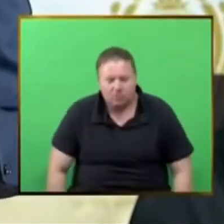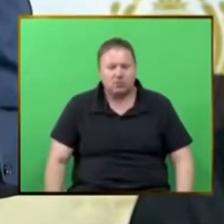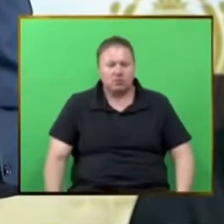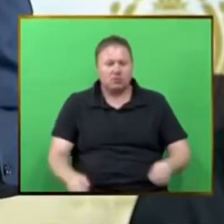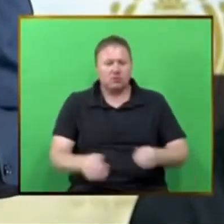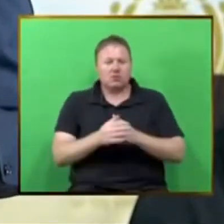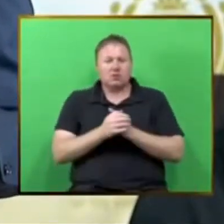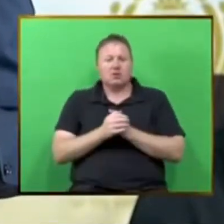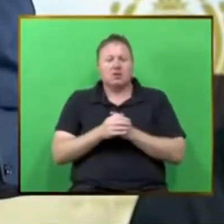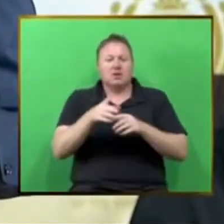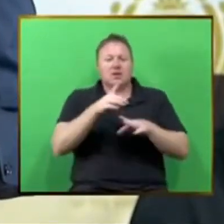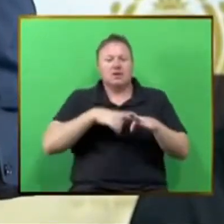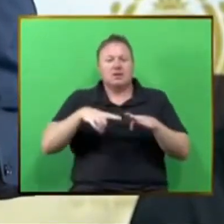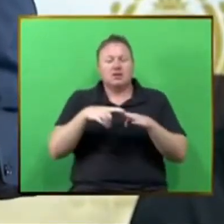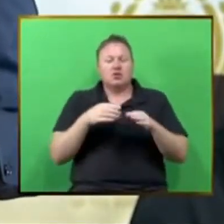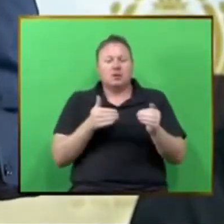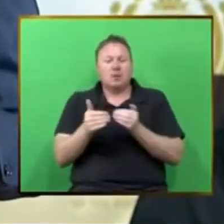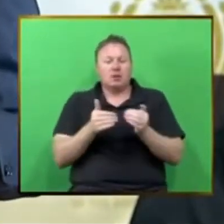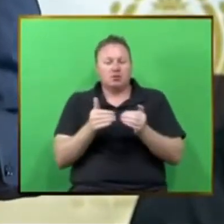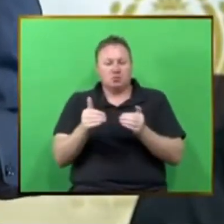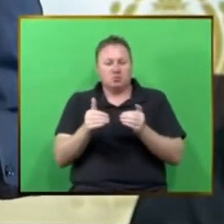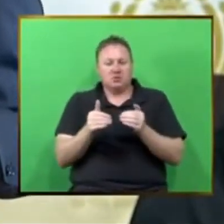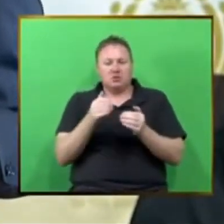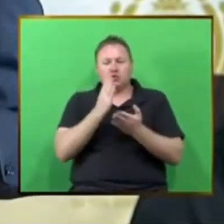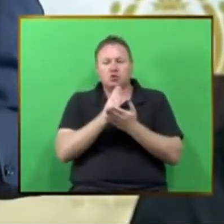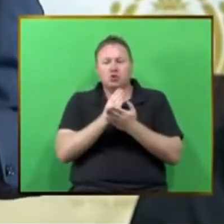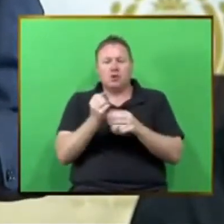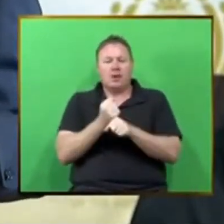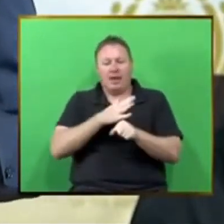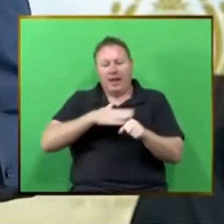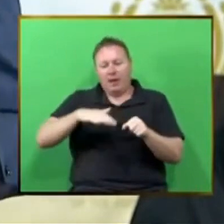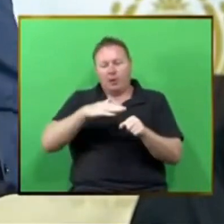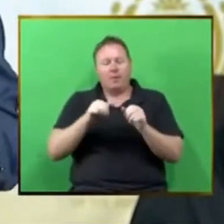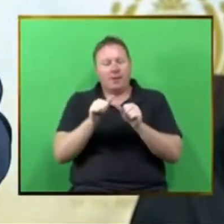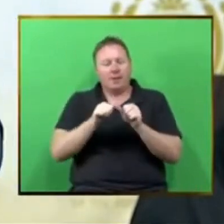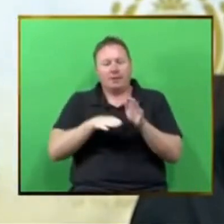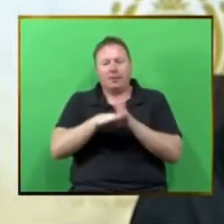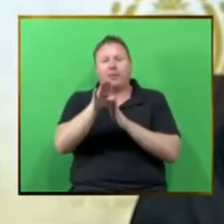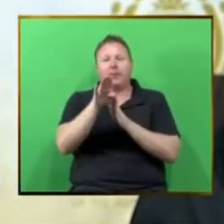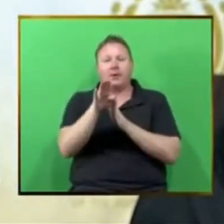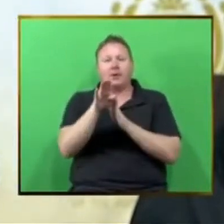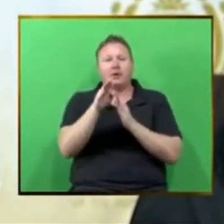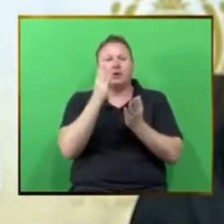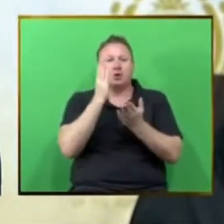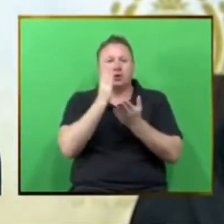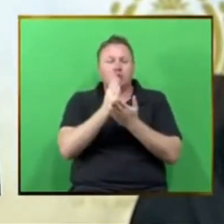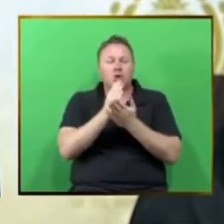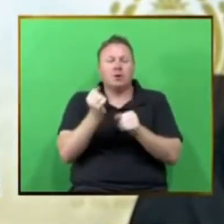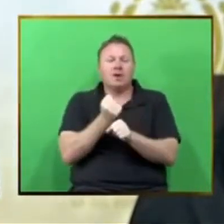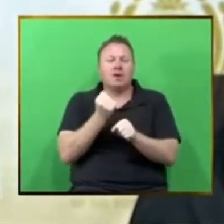district management in preparation for contracting. Granting semi-autonomous status for